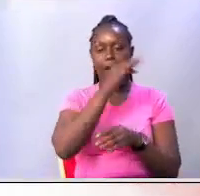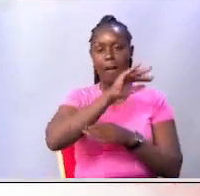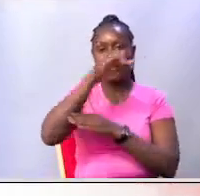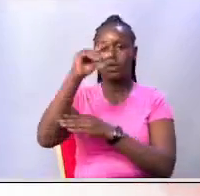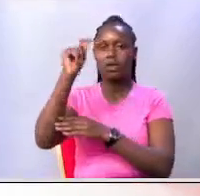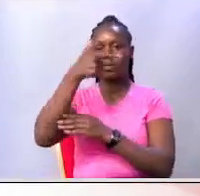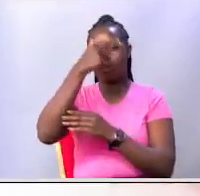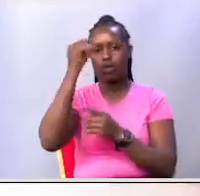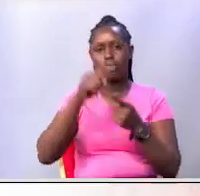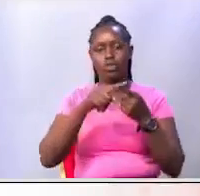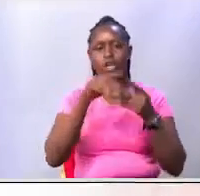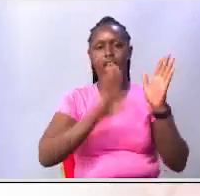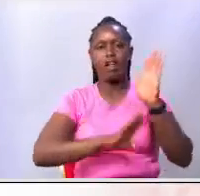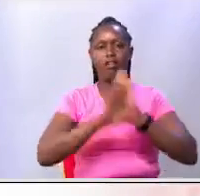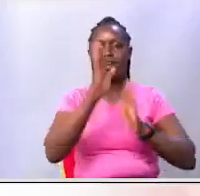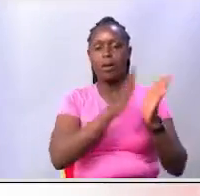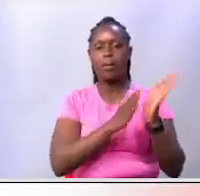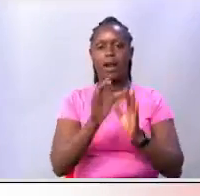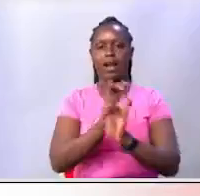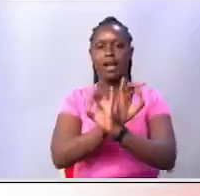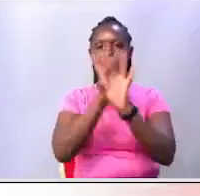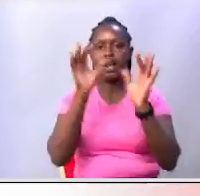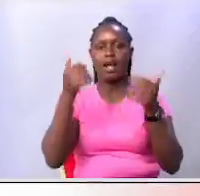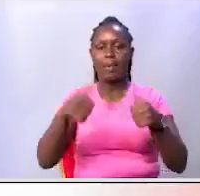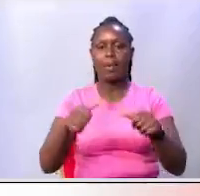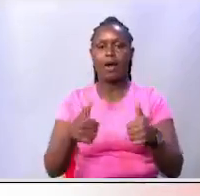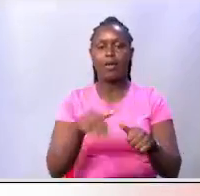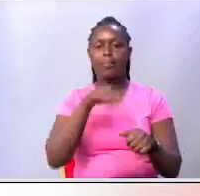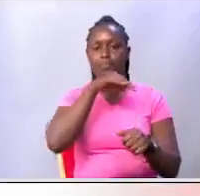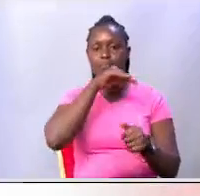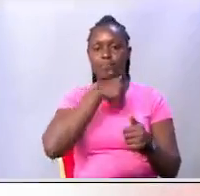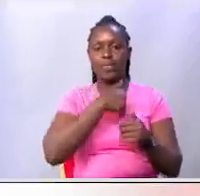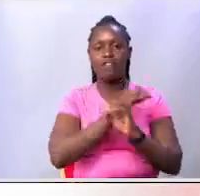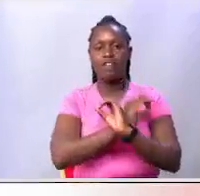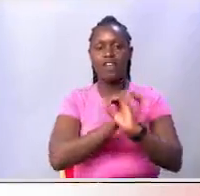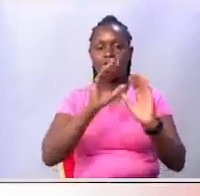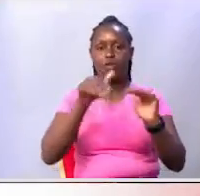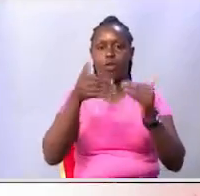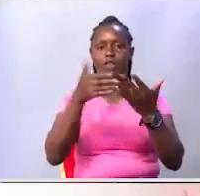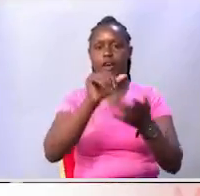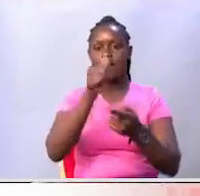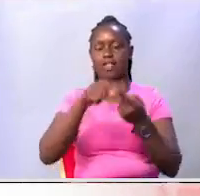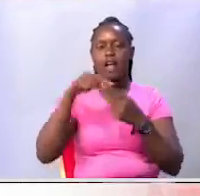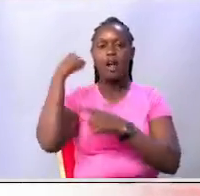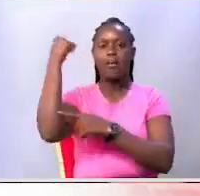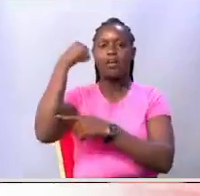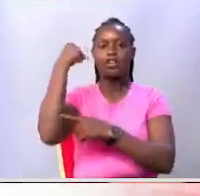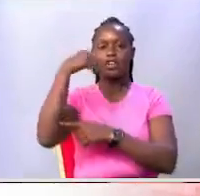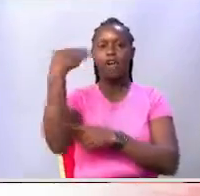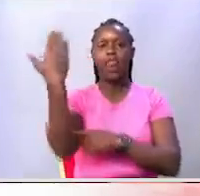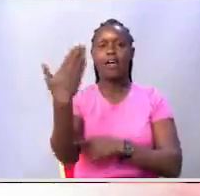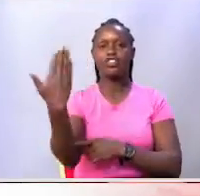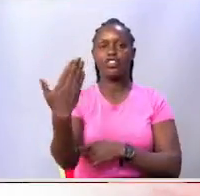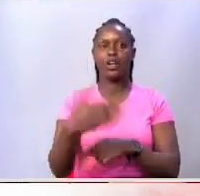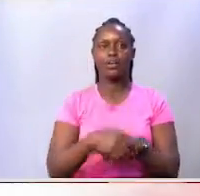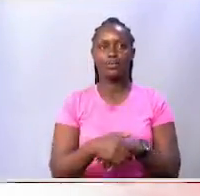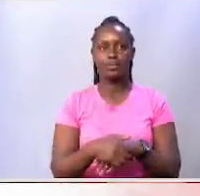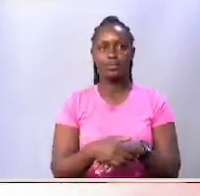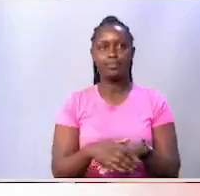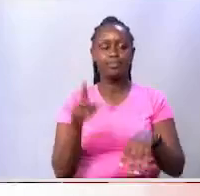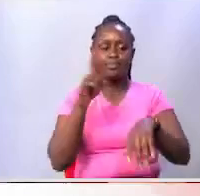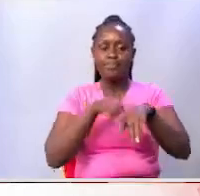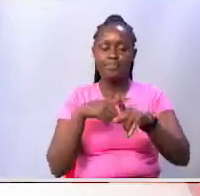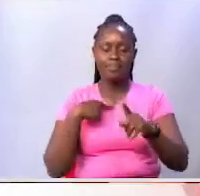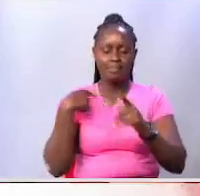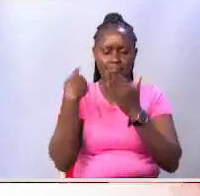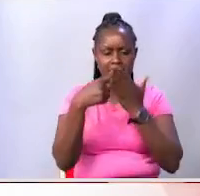is unclear. He says Raila has nothing to offer except political rhetoric and lectures. Baada ya mimi kuongea na